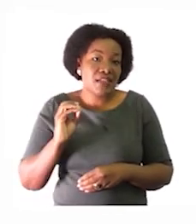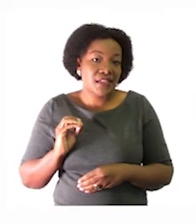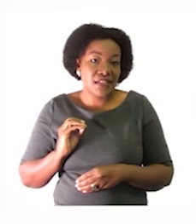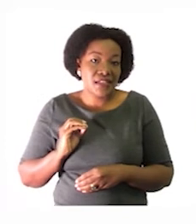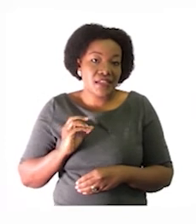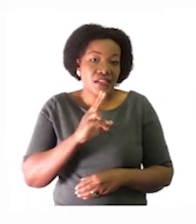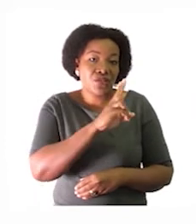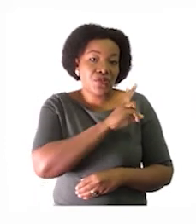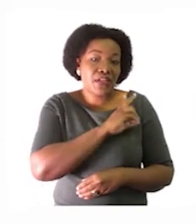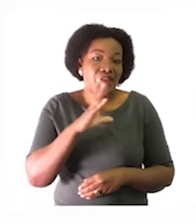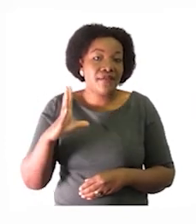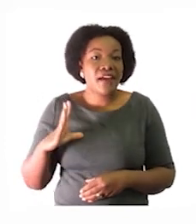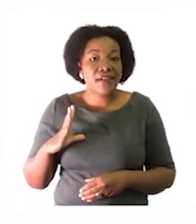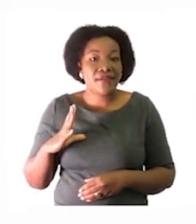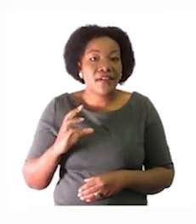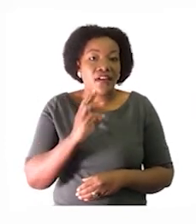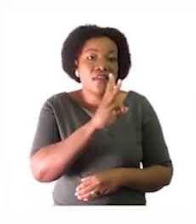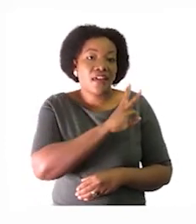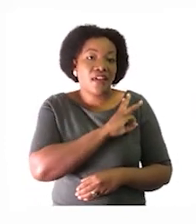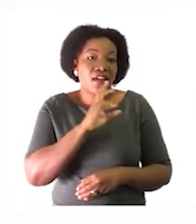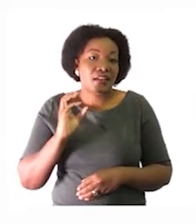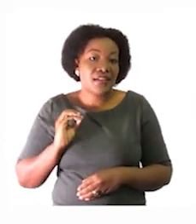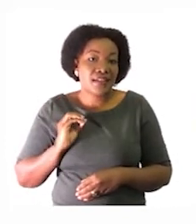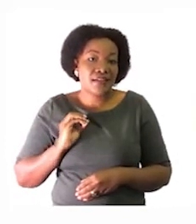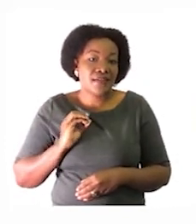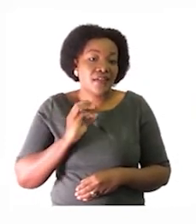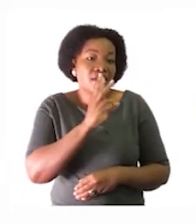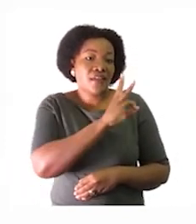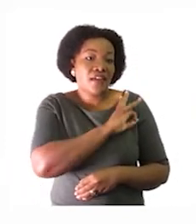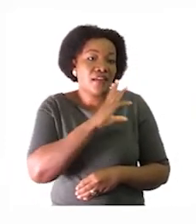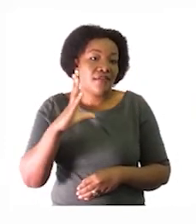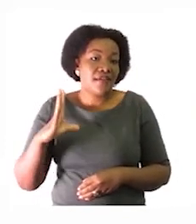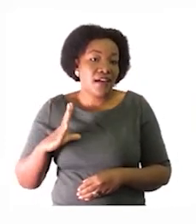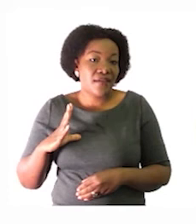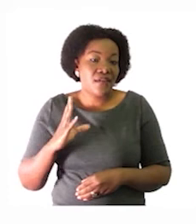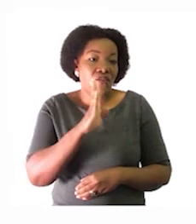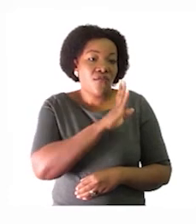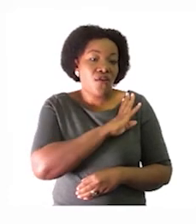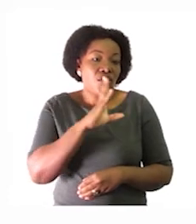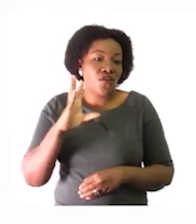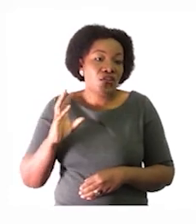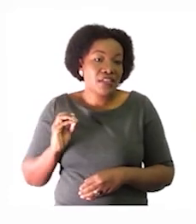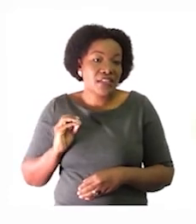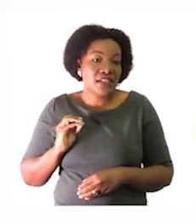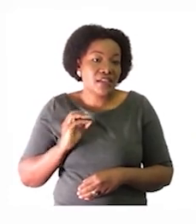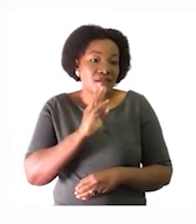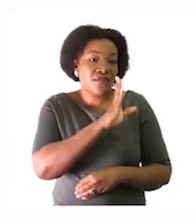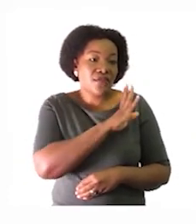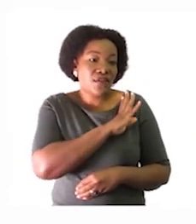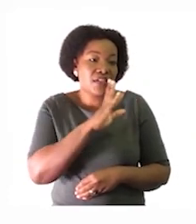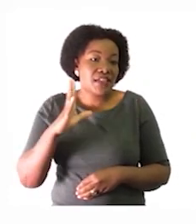20, 25, 30, 35, 40, 45,